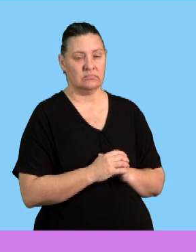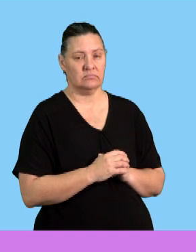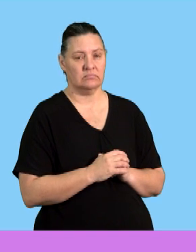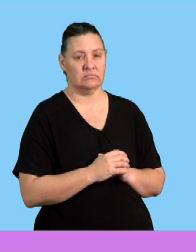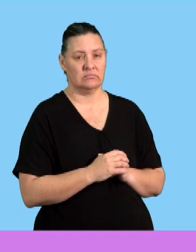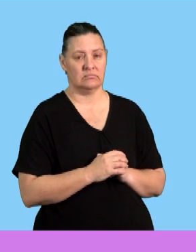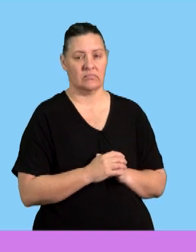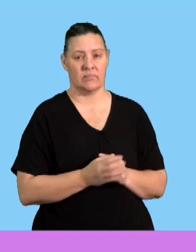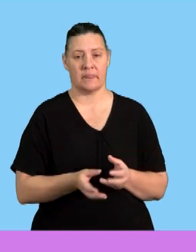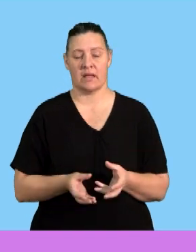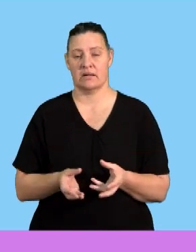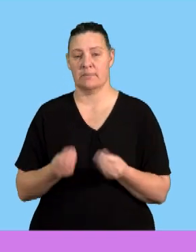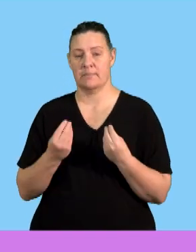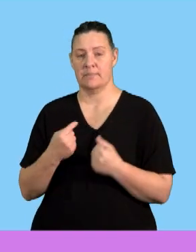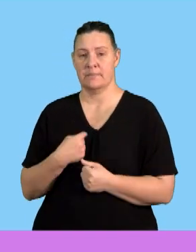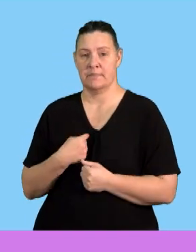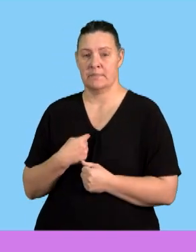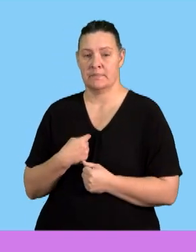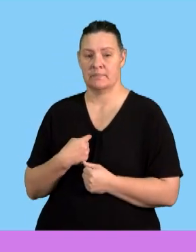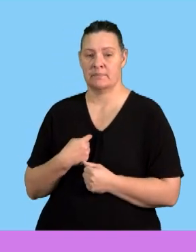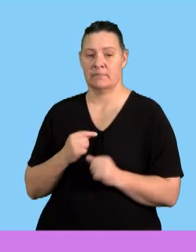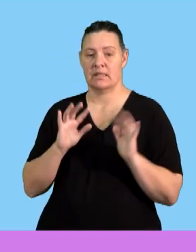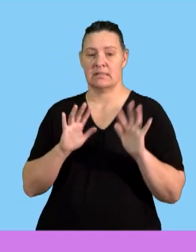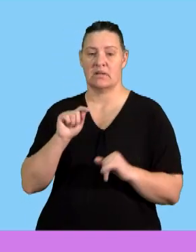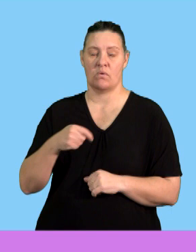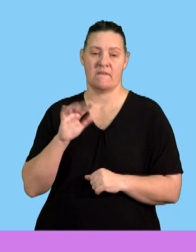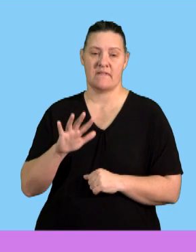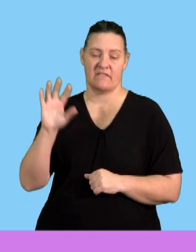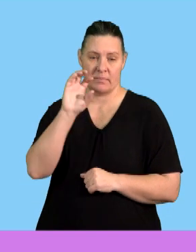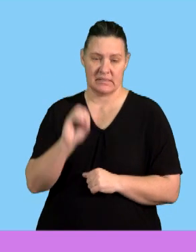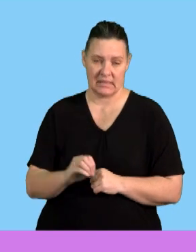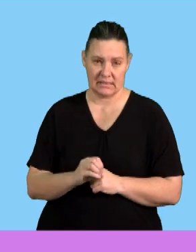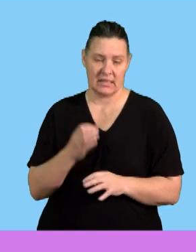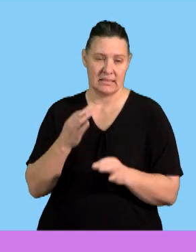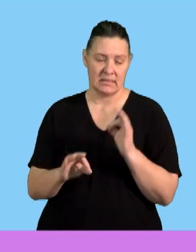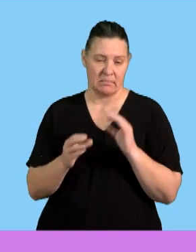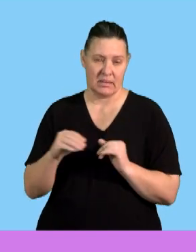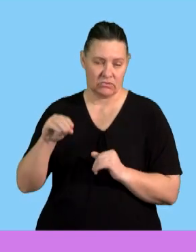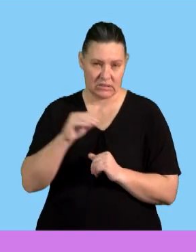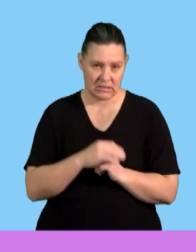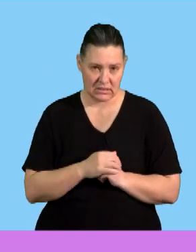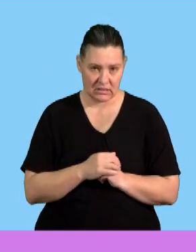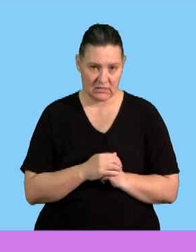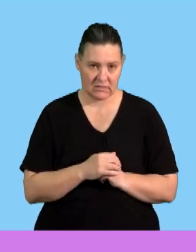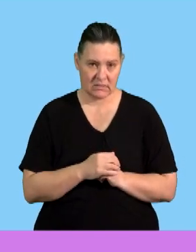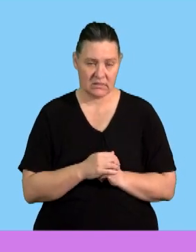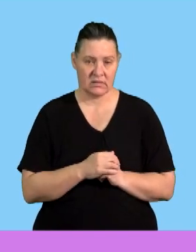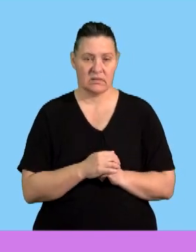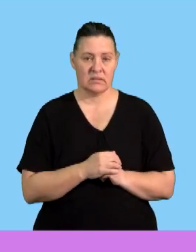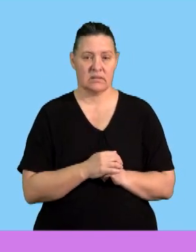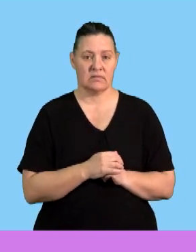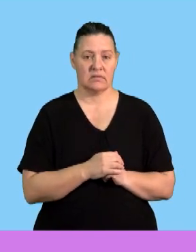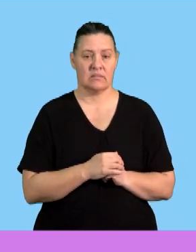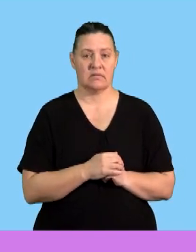They gave us the 10.5% simple interest, that is our interest